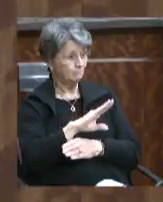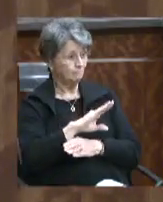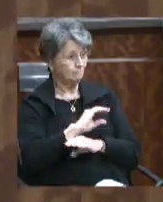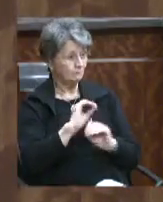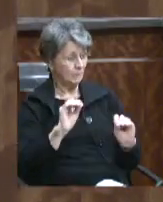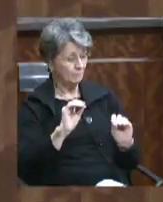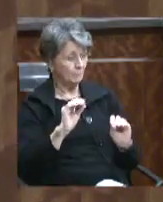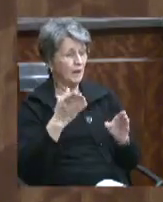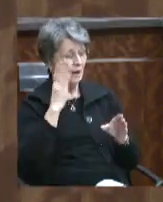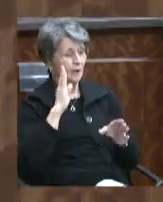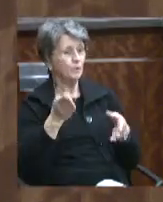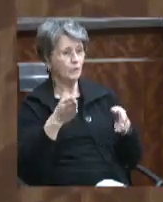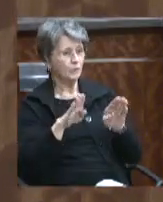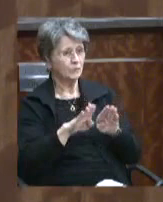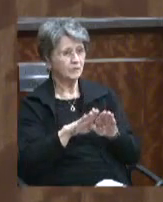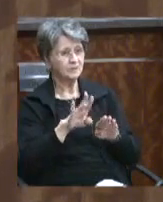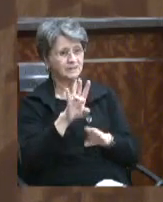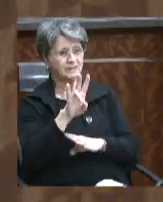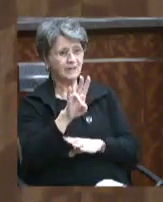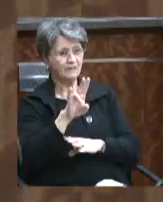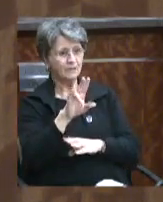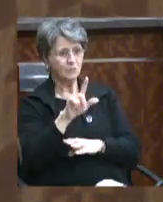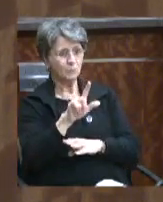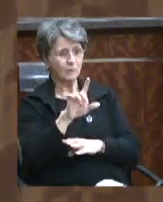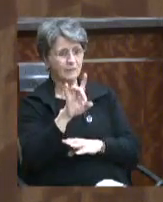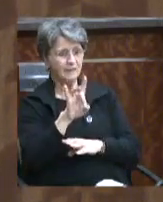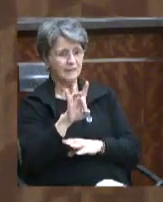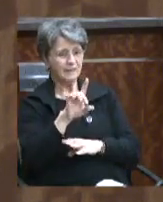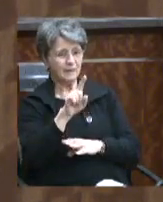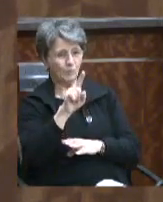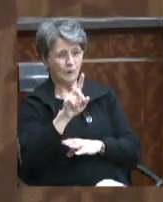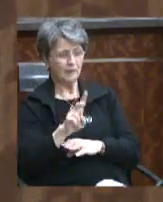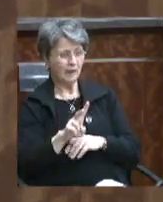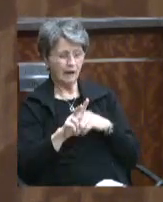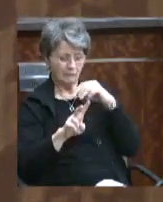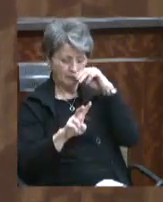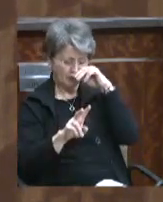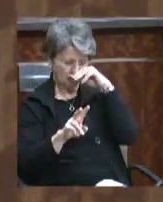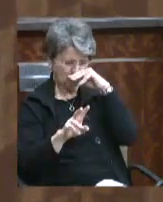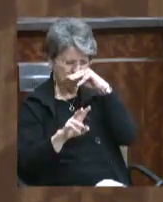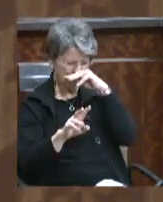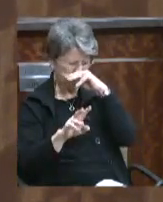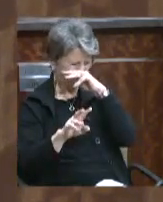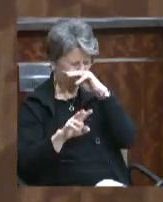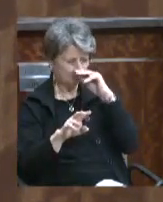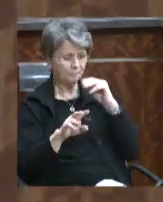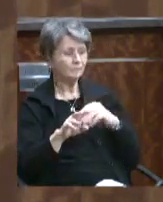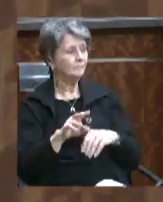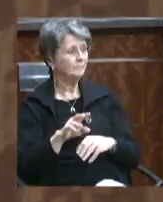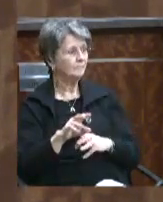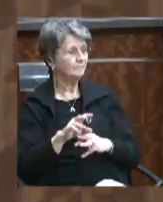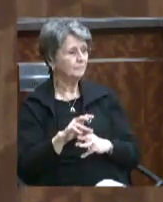I'll close the public hearing at 7:28 and a half. I'll